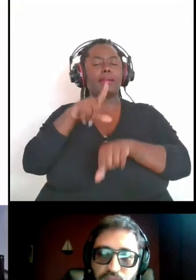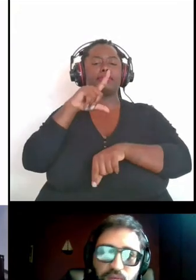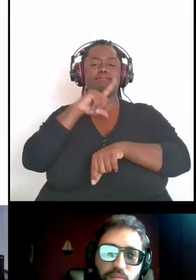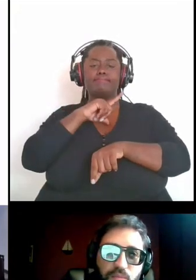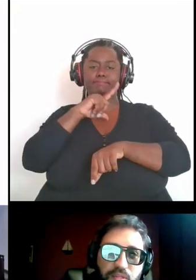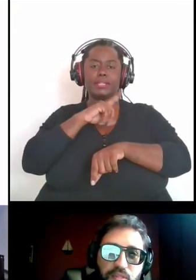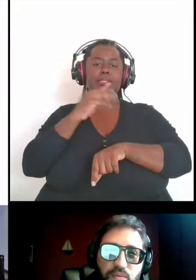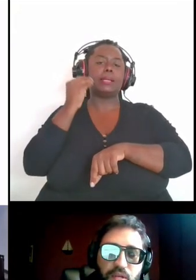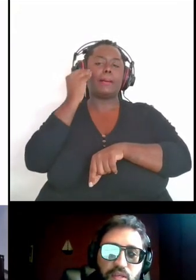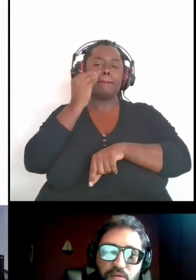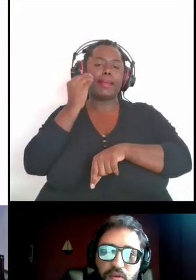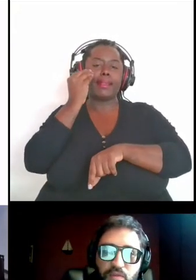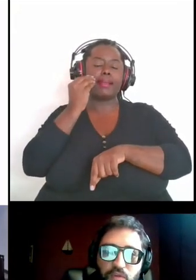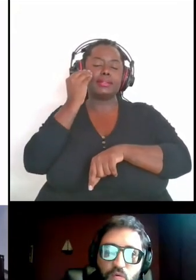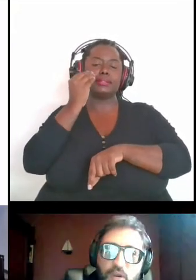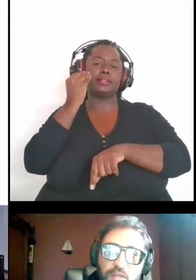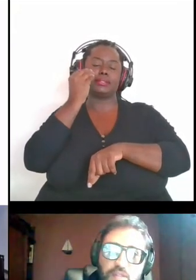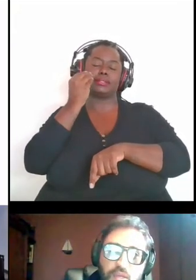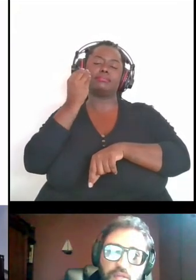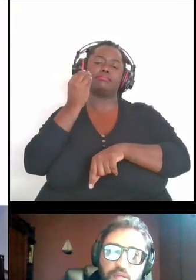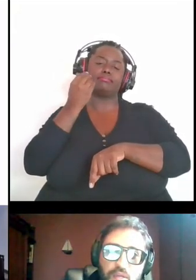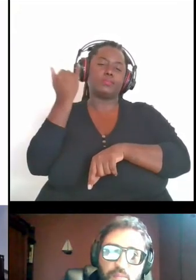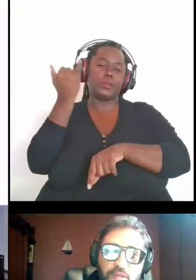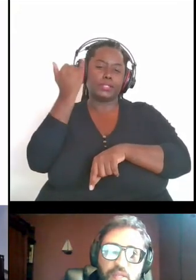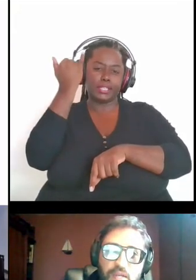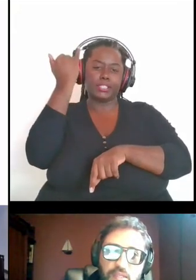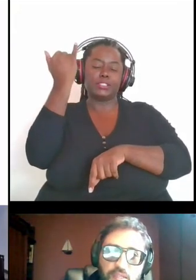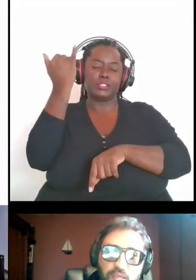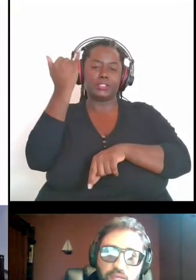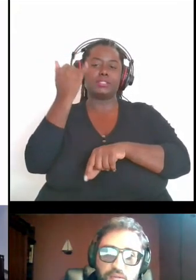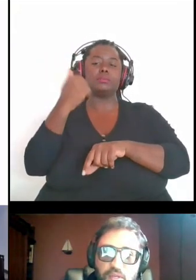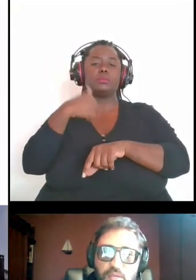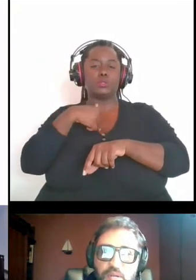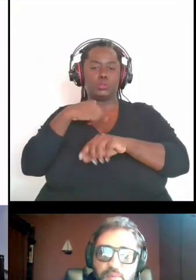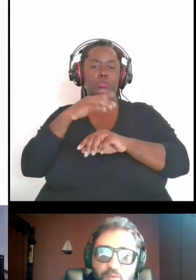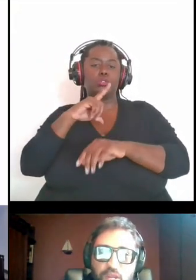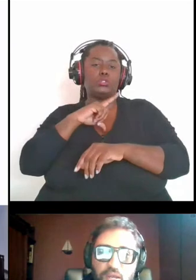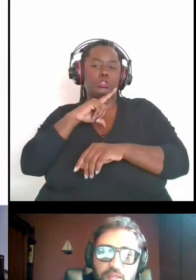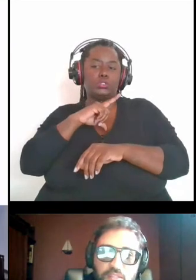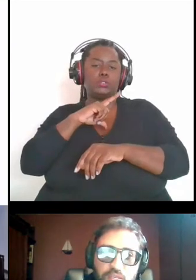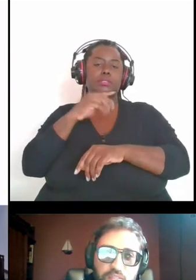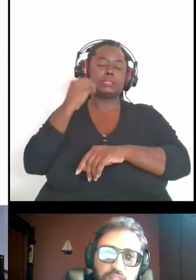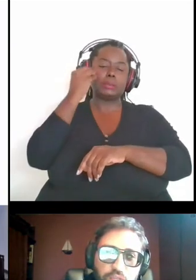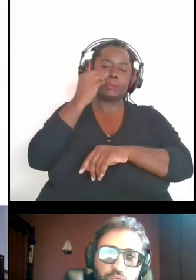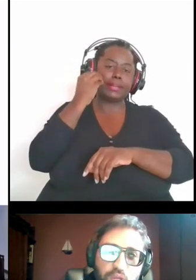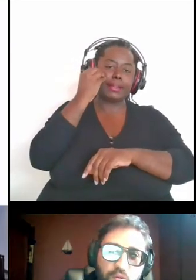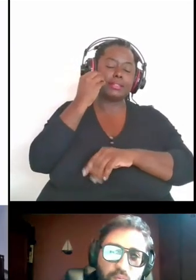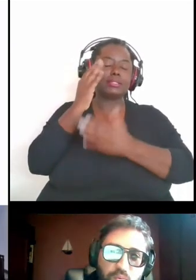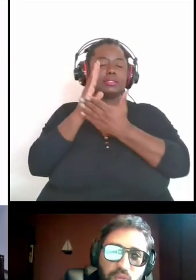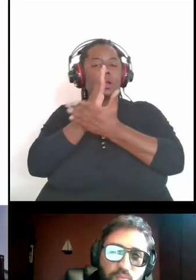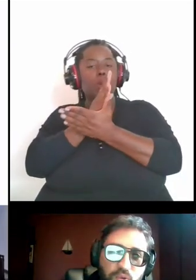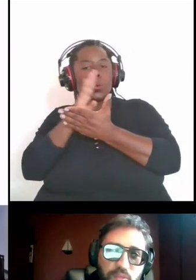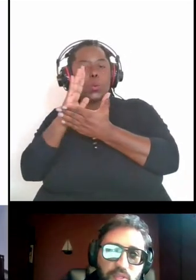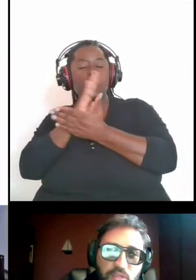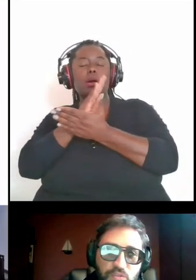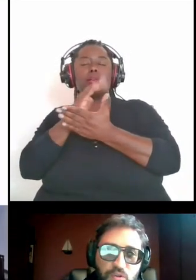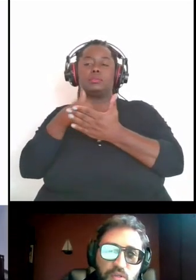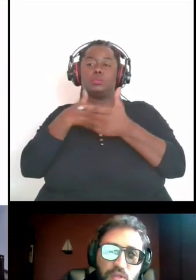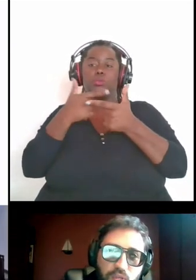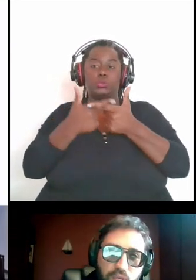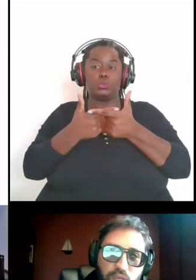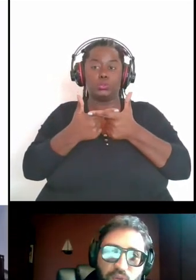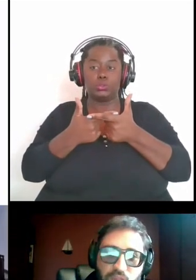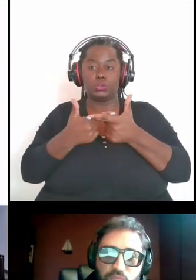we also have some interesting experiences that I should mention for example I had experience where I was